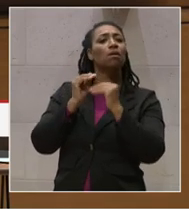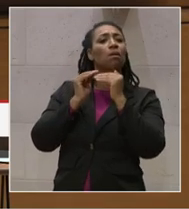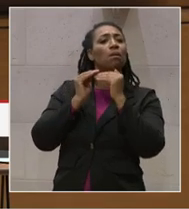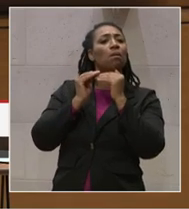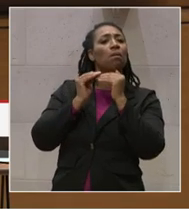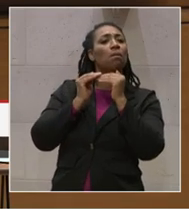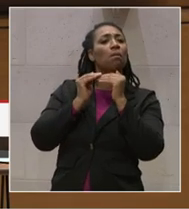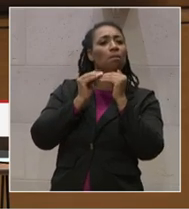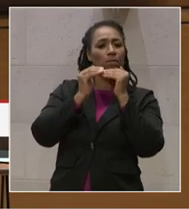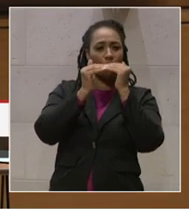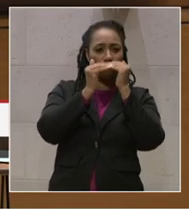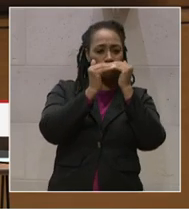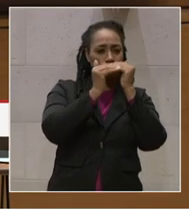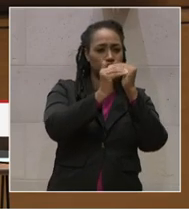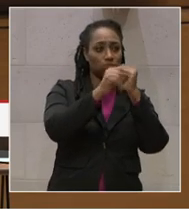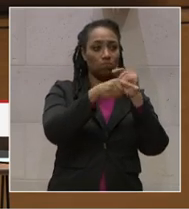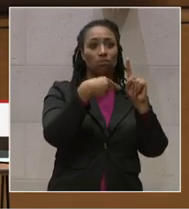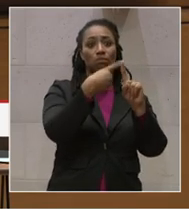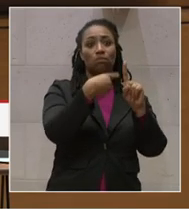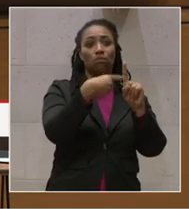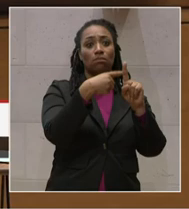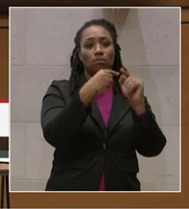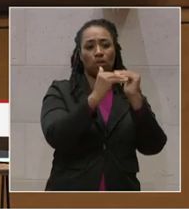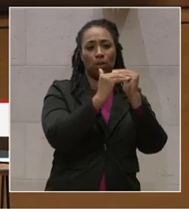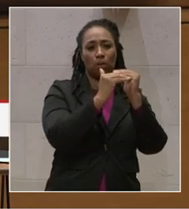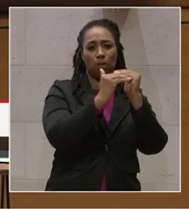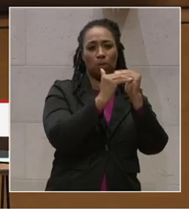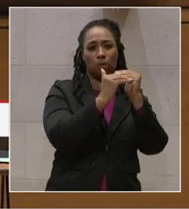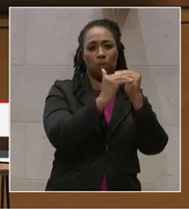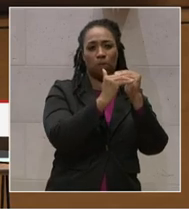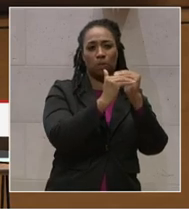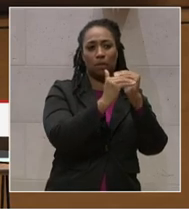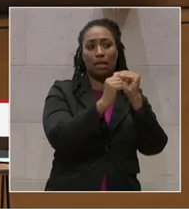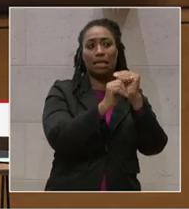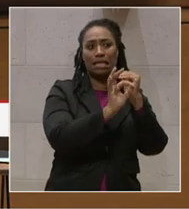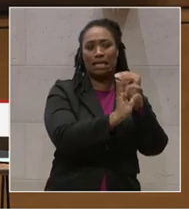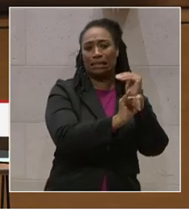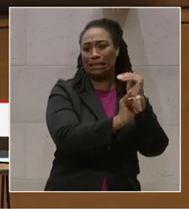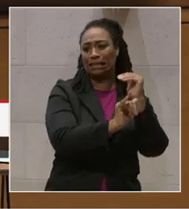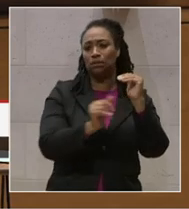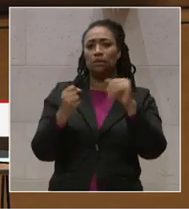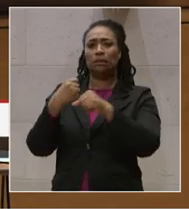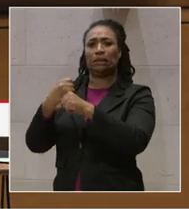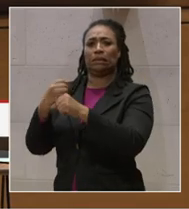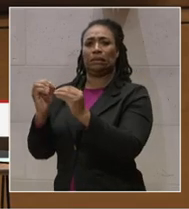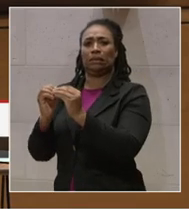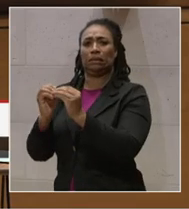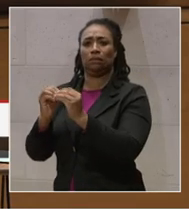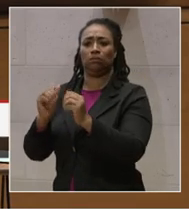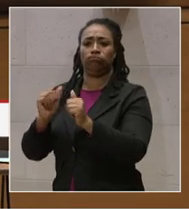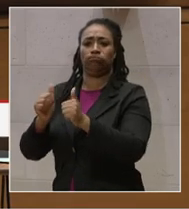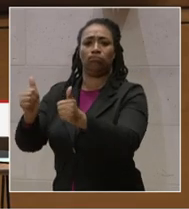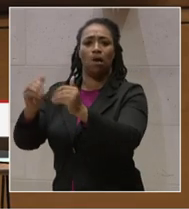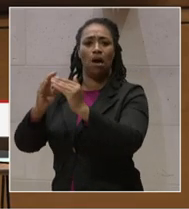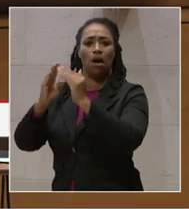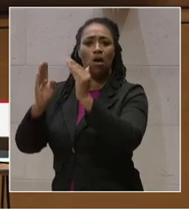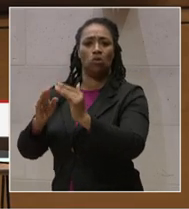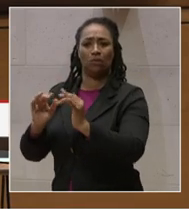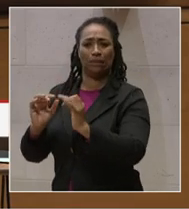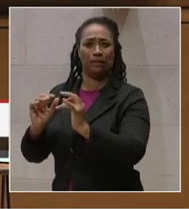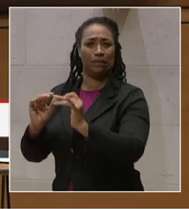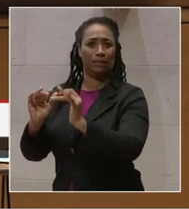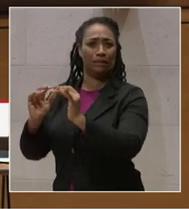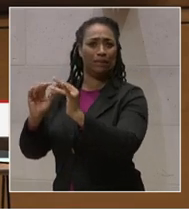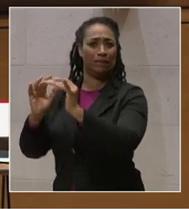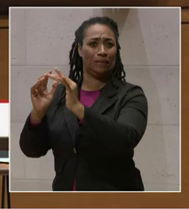up with the supply, delivering new supply. And that's compared to the rest of the U.S. market. And then last but not